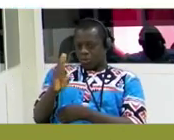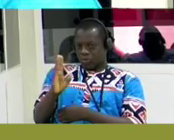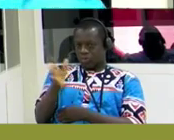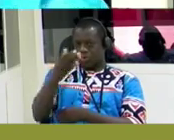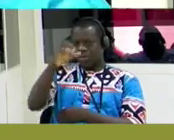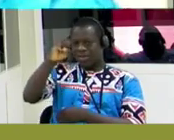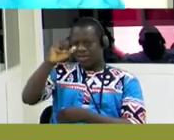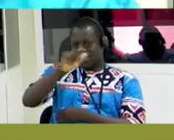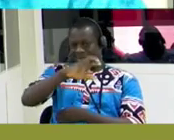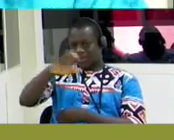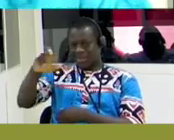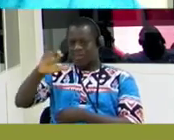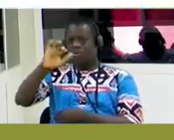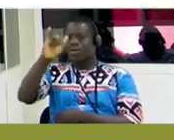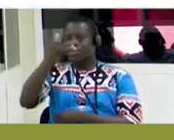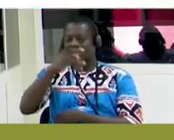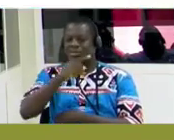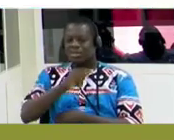were you born?